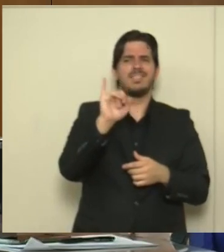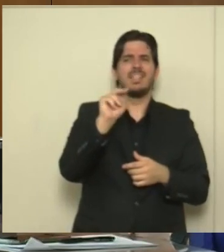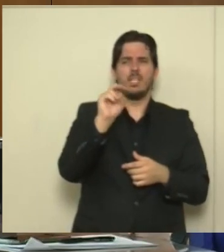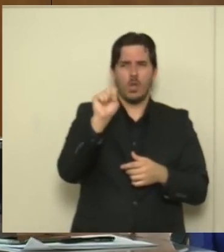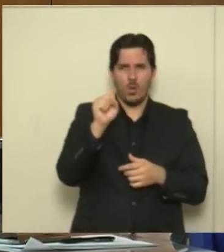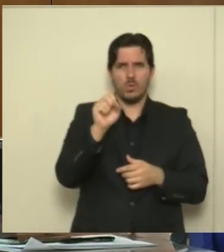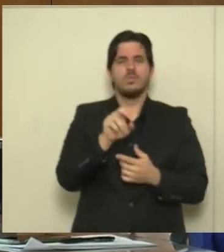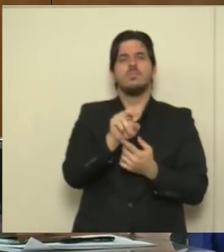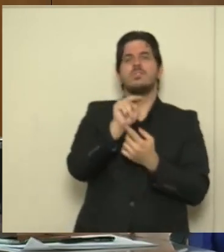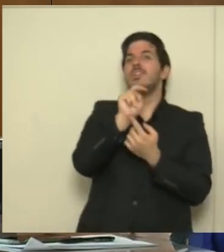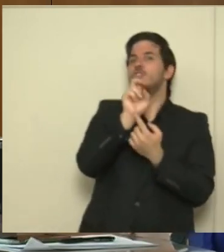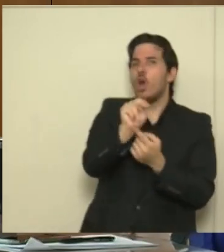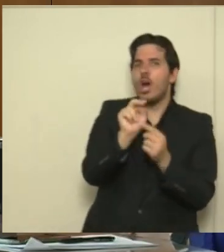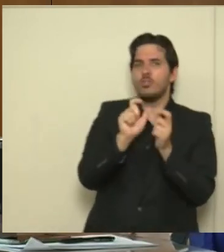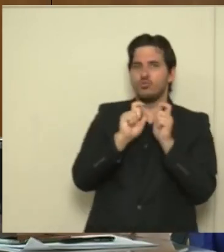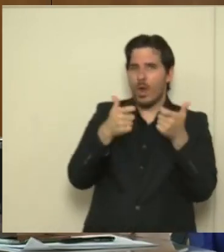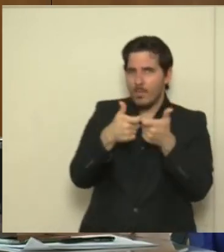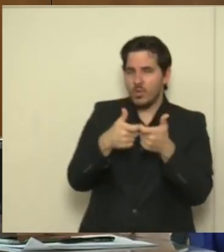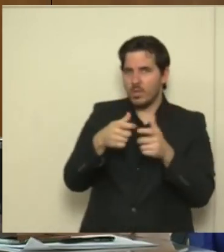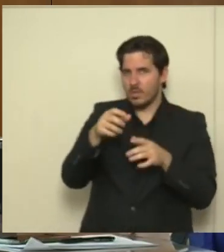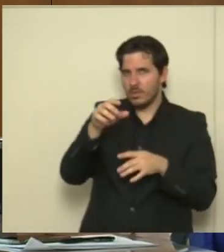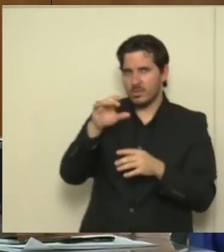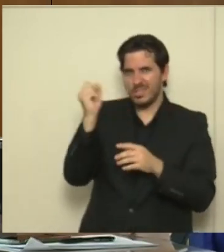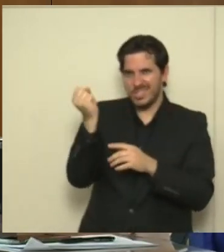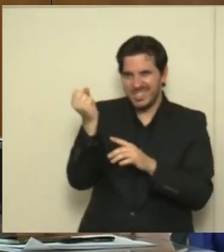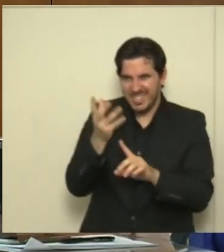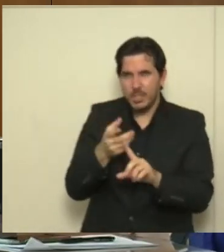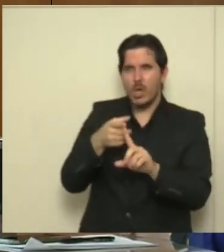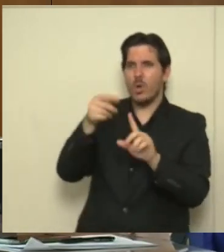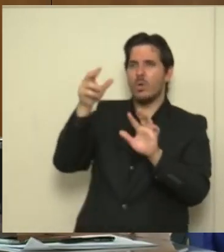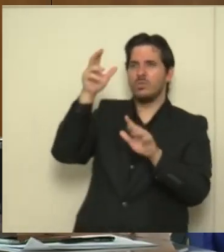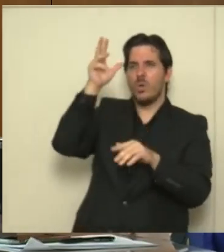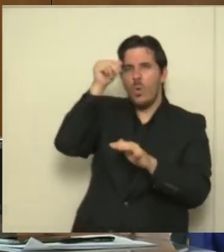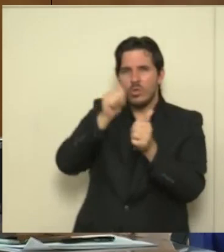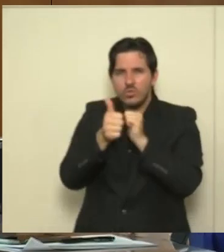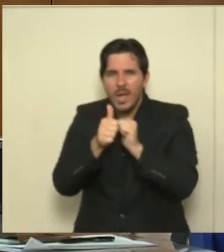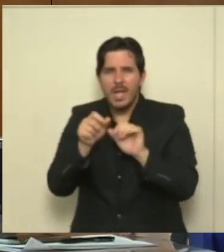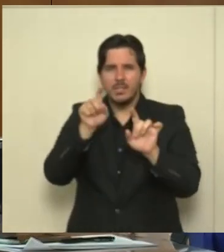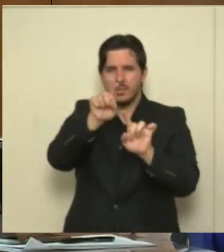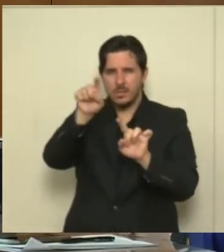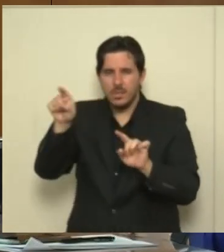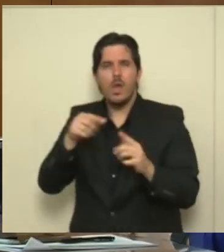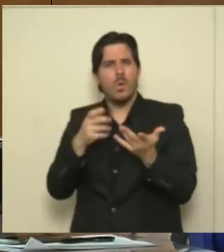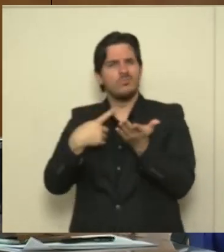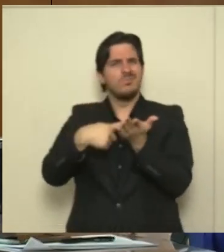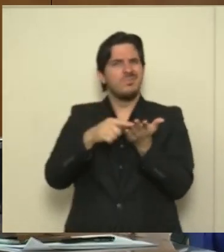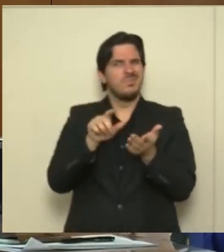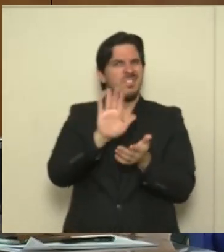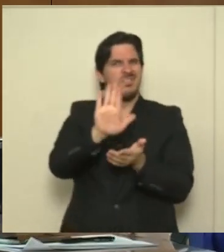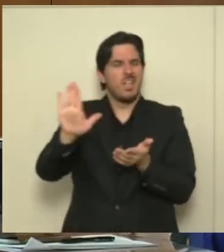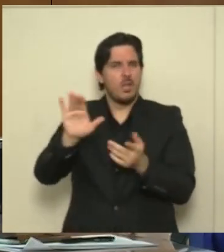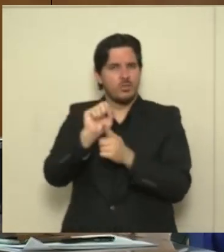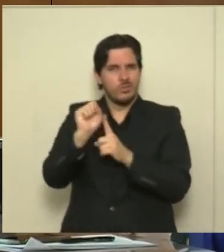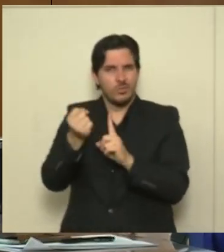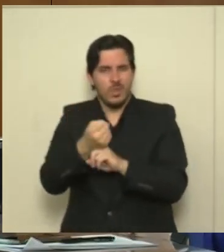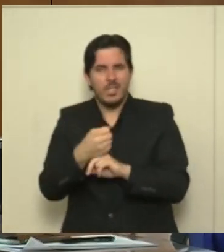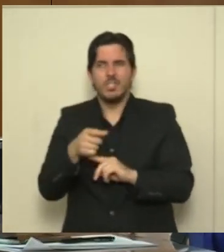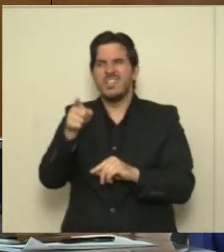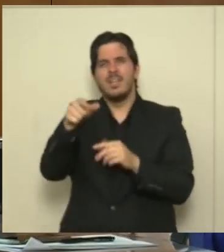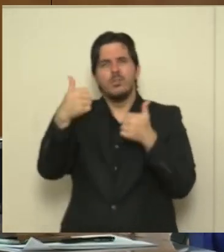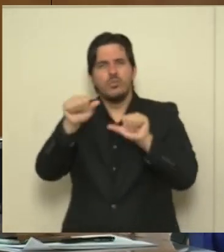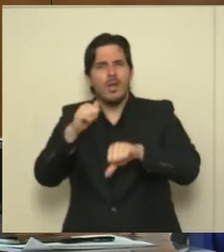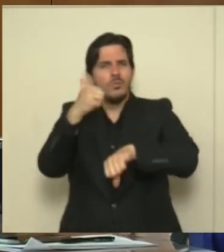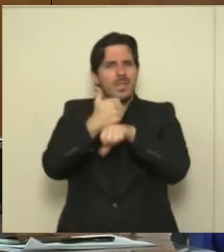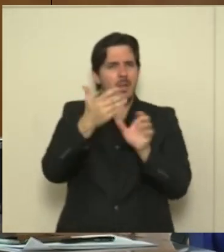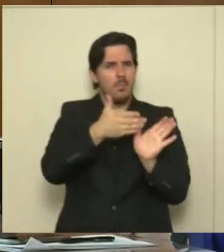non-tribal casinos connected with horse racing, in their efforts to get some sort of a plan in